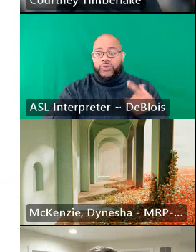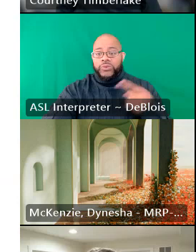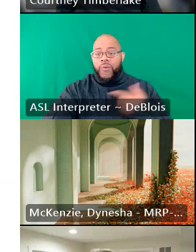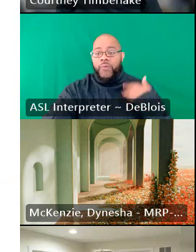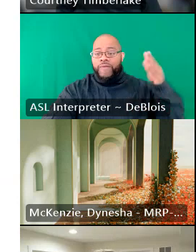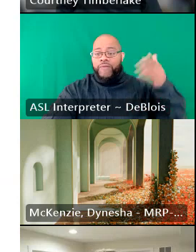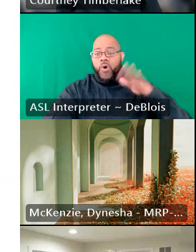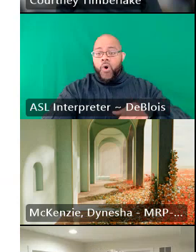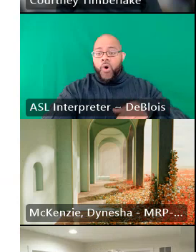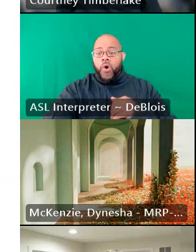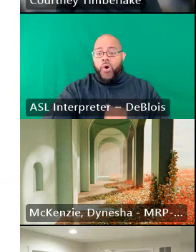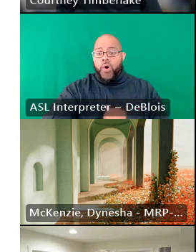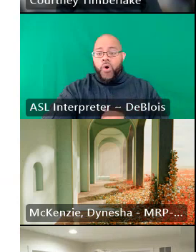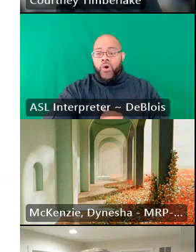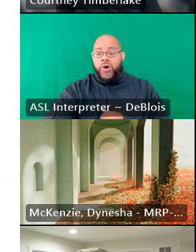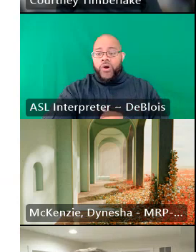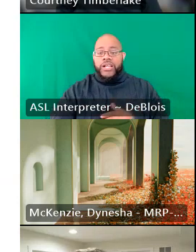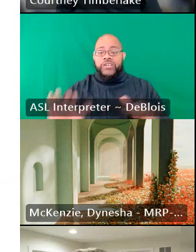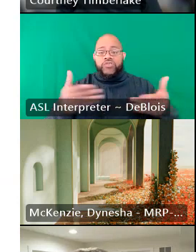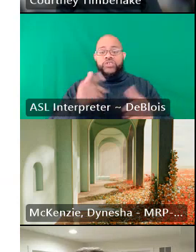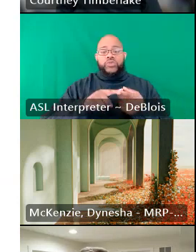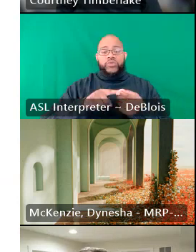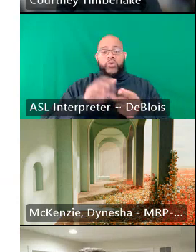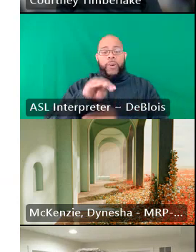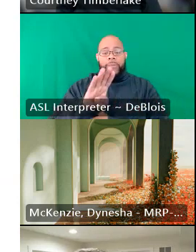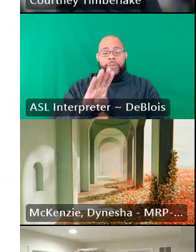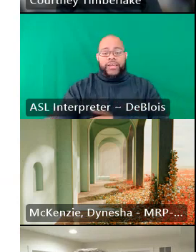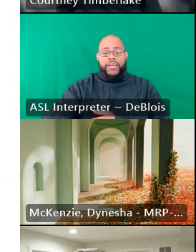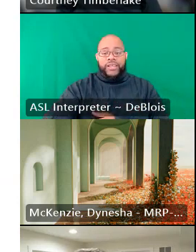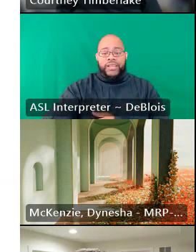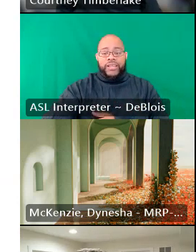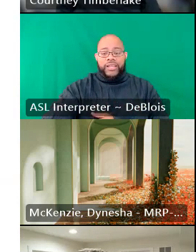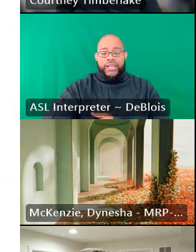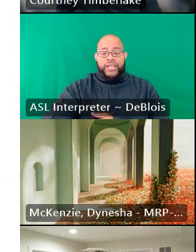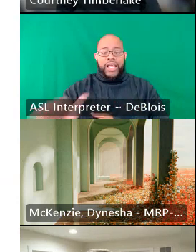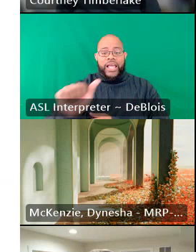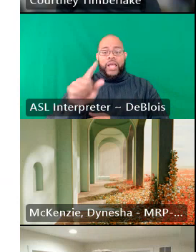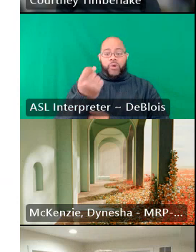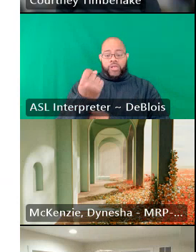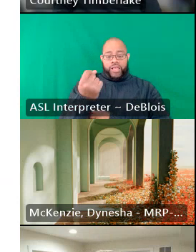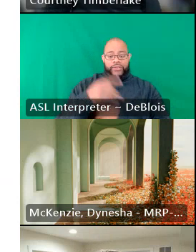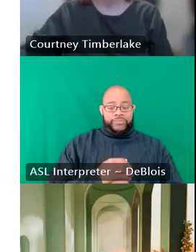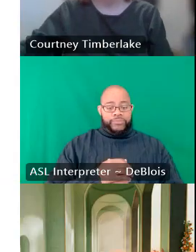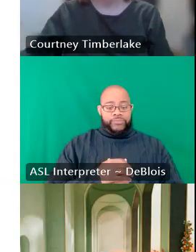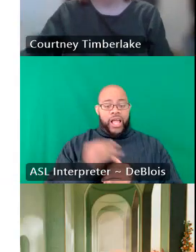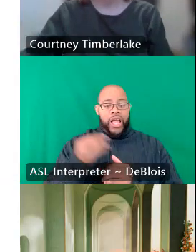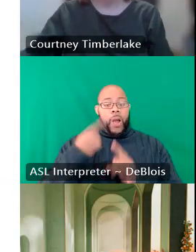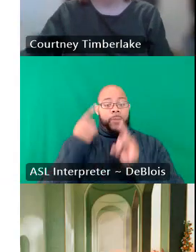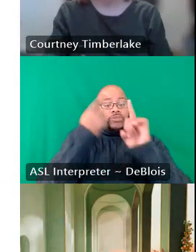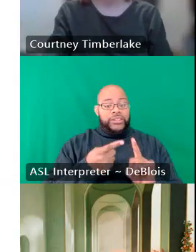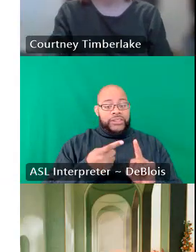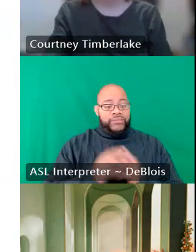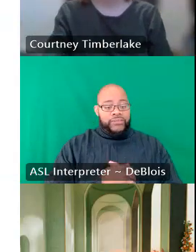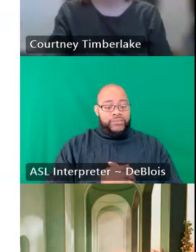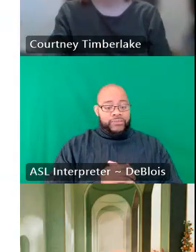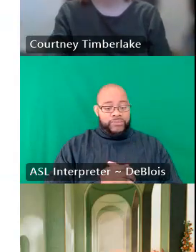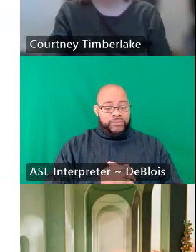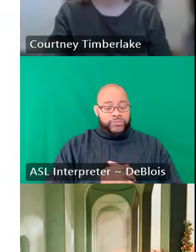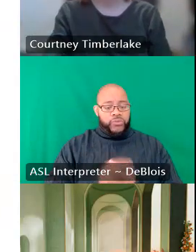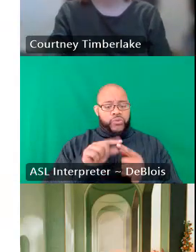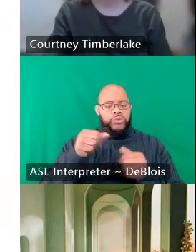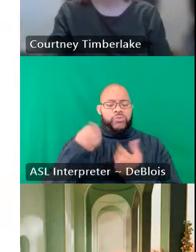focus on an introduction to OMB Circular A-11. And our objectives is to